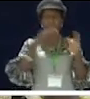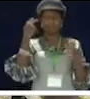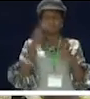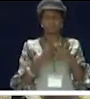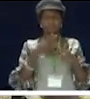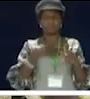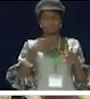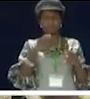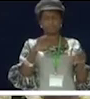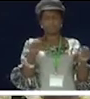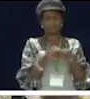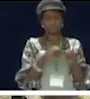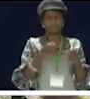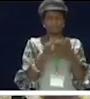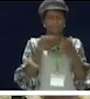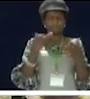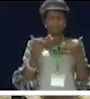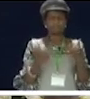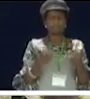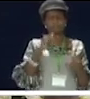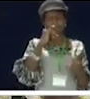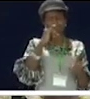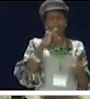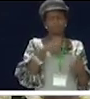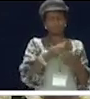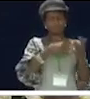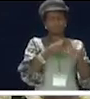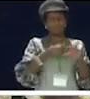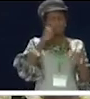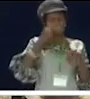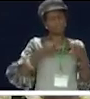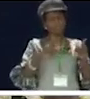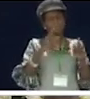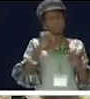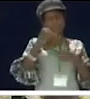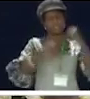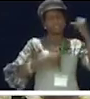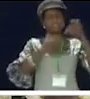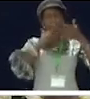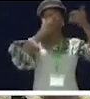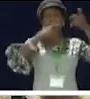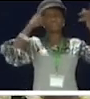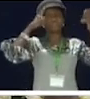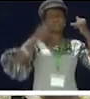And even before this time tomorrow, let them be shouting for joy.